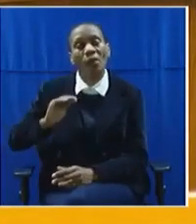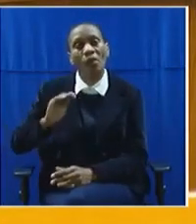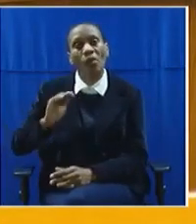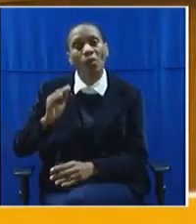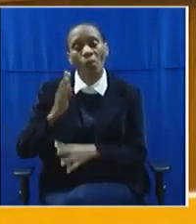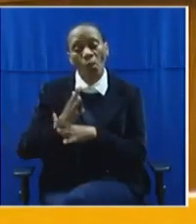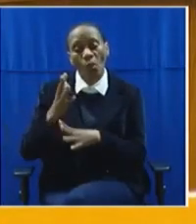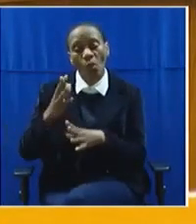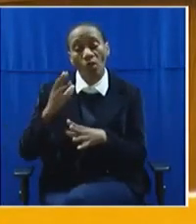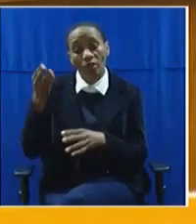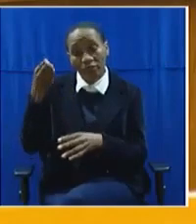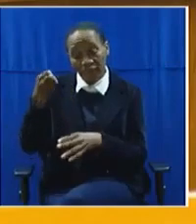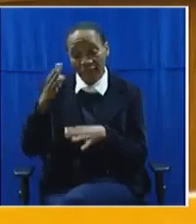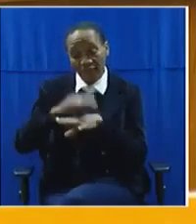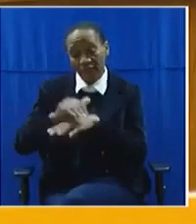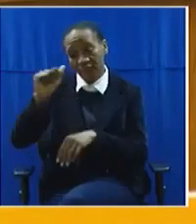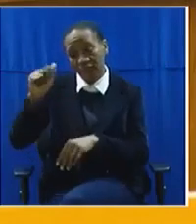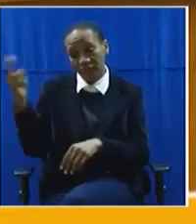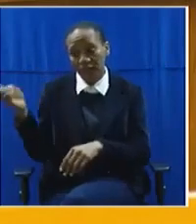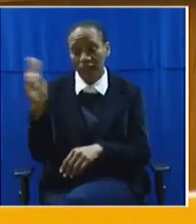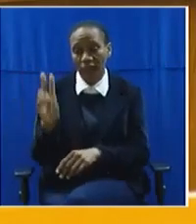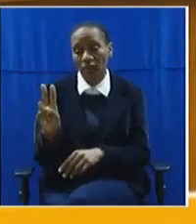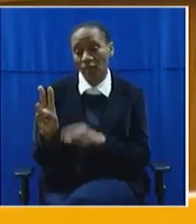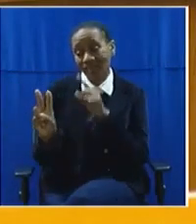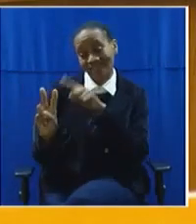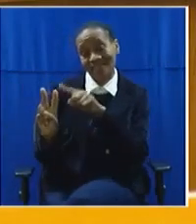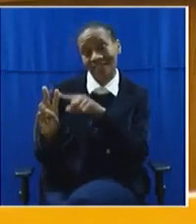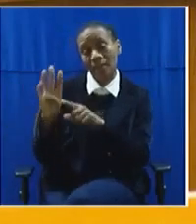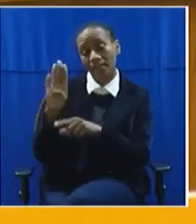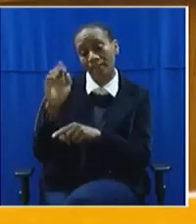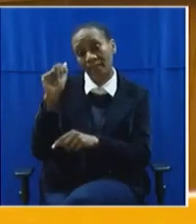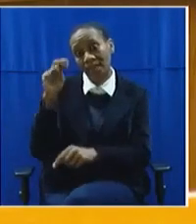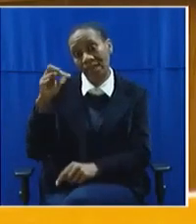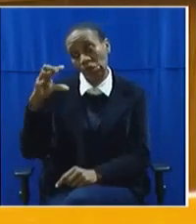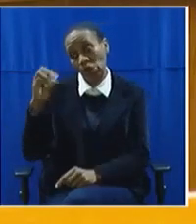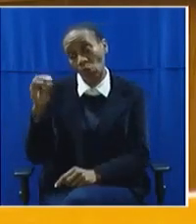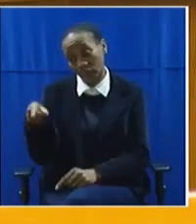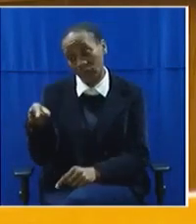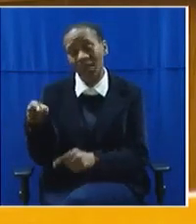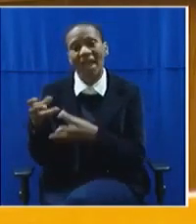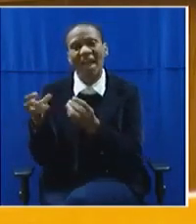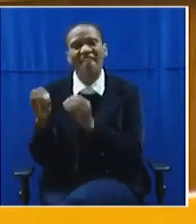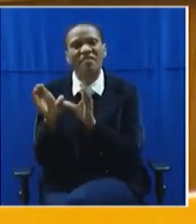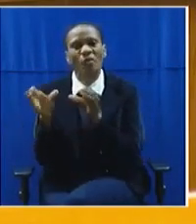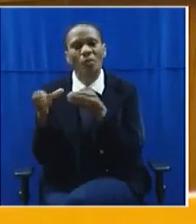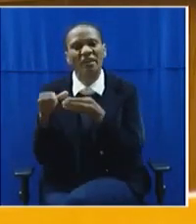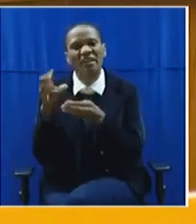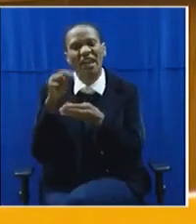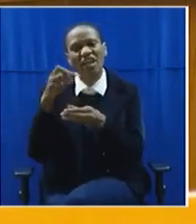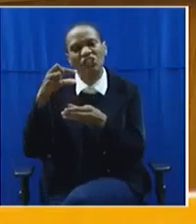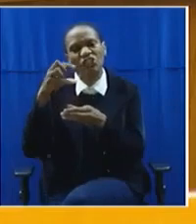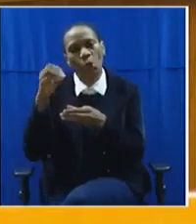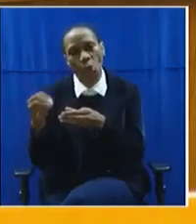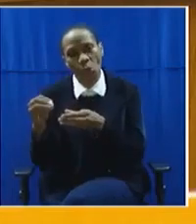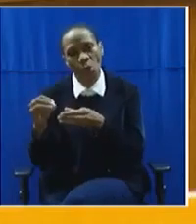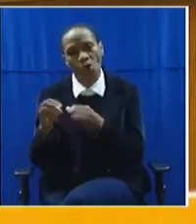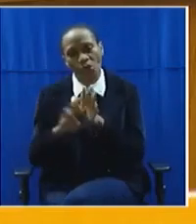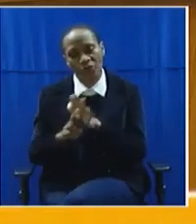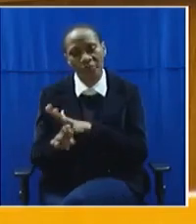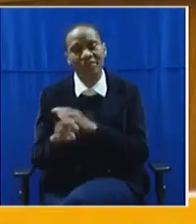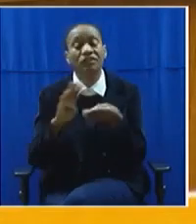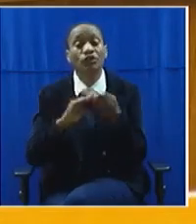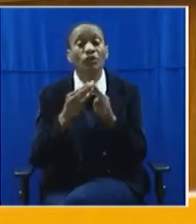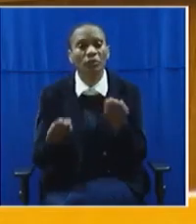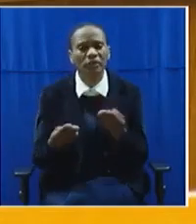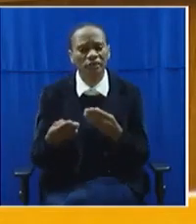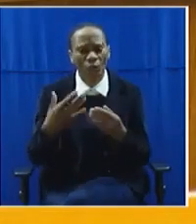Ms. Mona Lisa Bango. Ms. Bango runs an NGO. She's a community activist and she is passionate about the